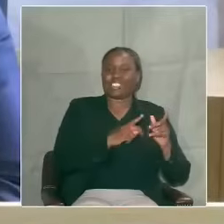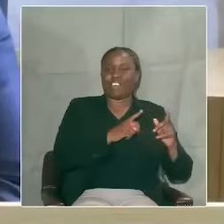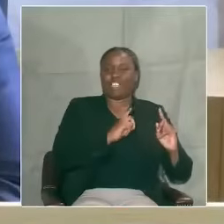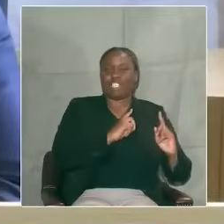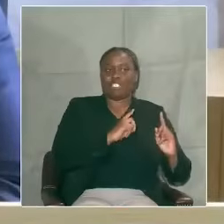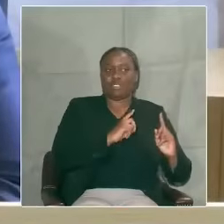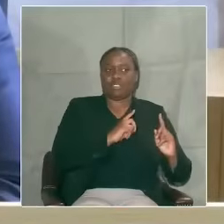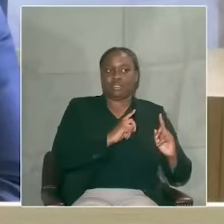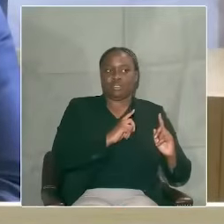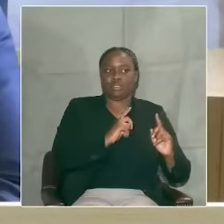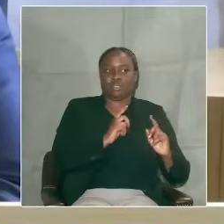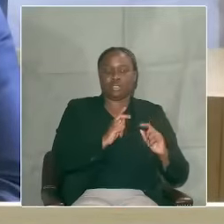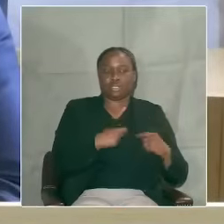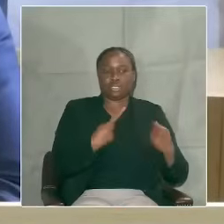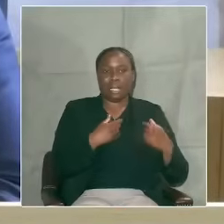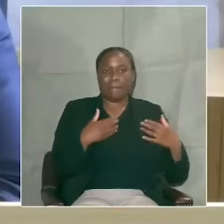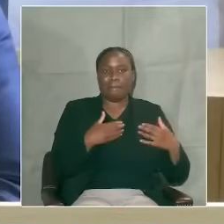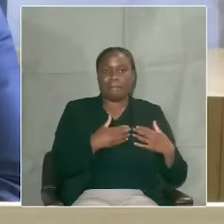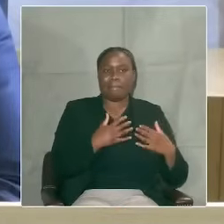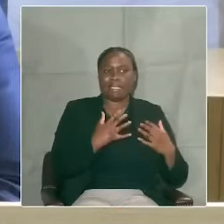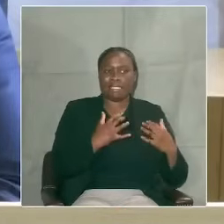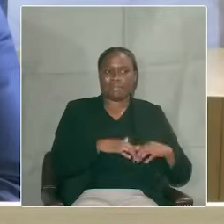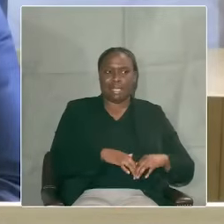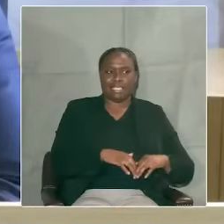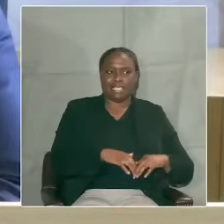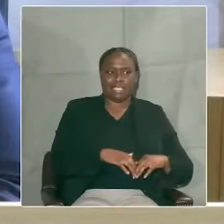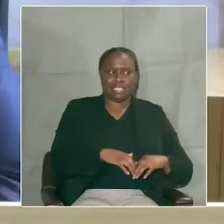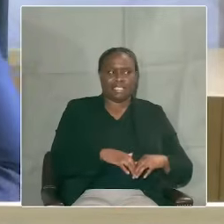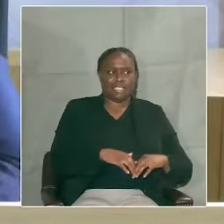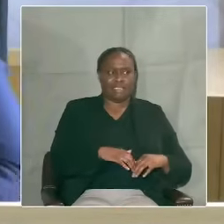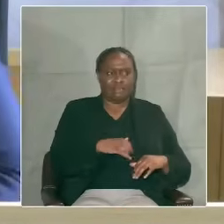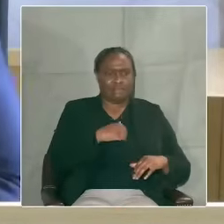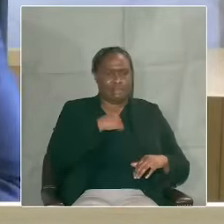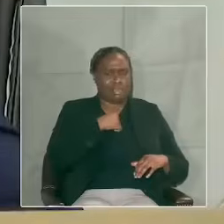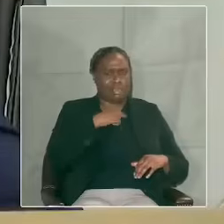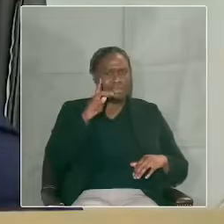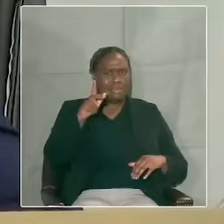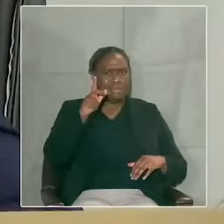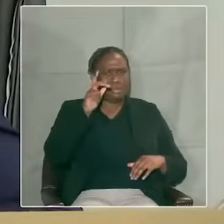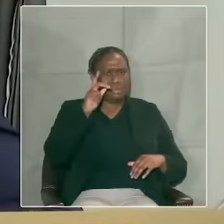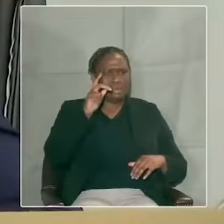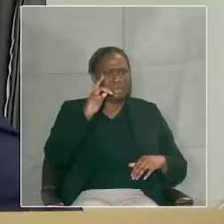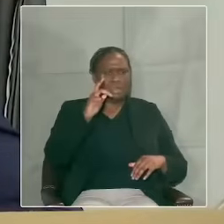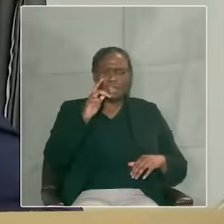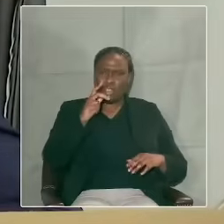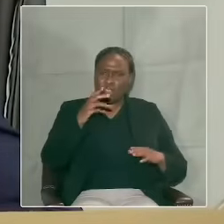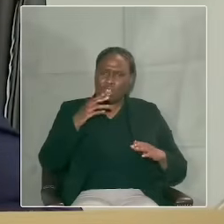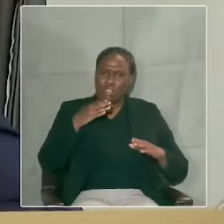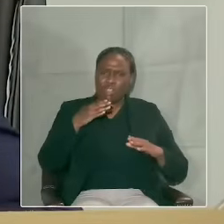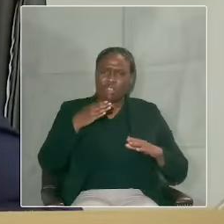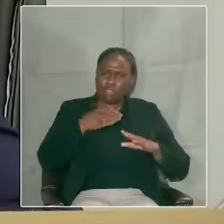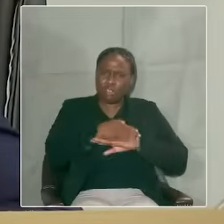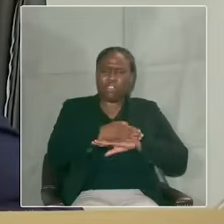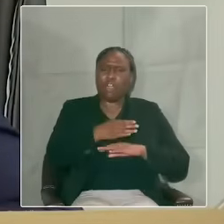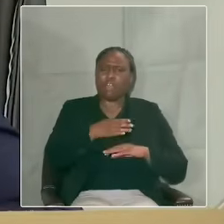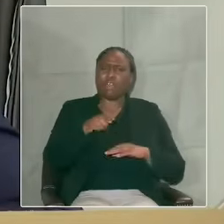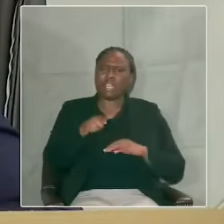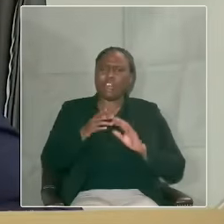To say disband no, that's for me, that's an overreach, that's an operational